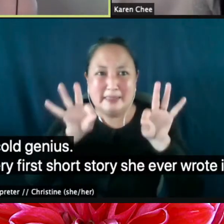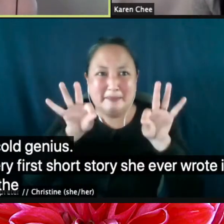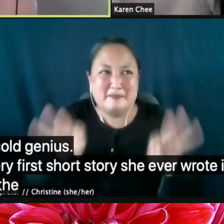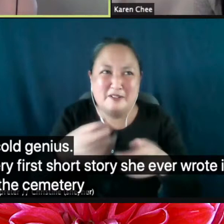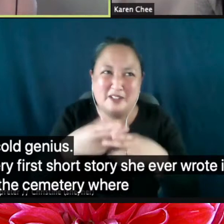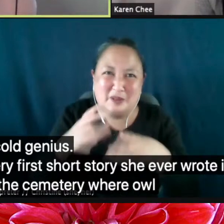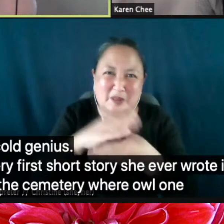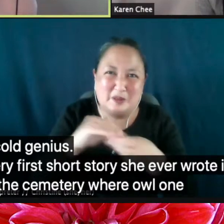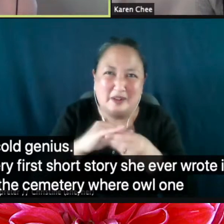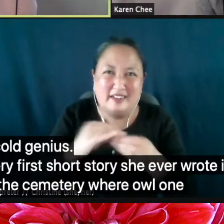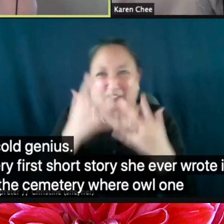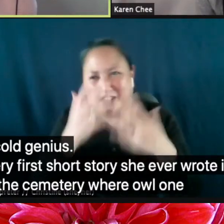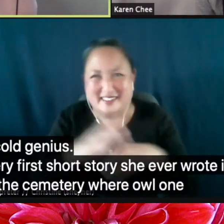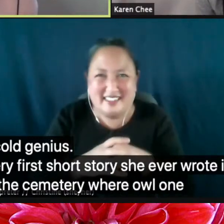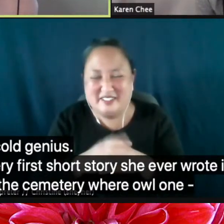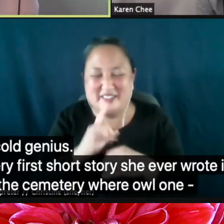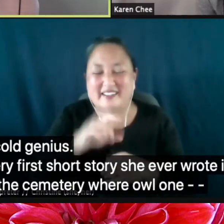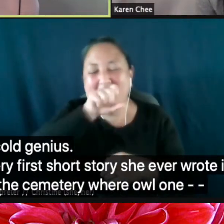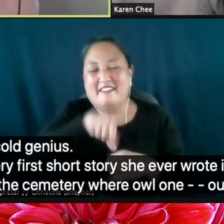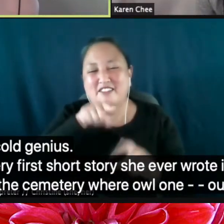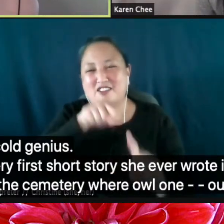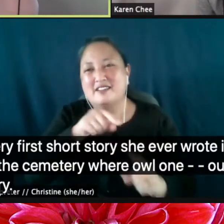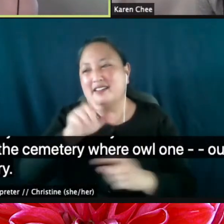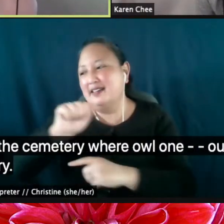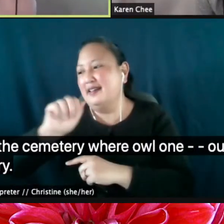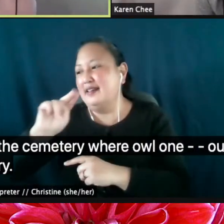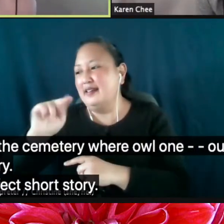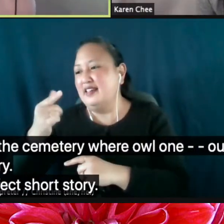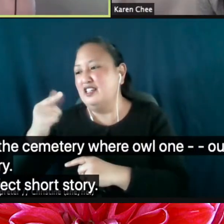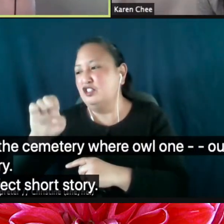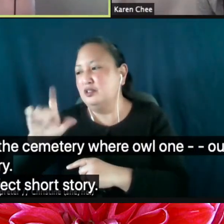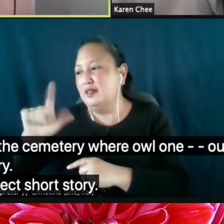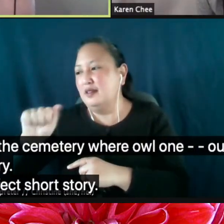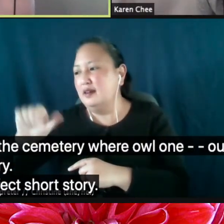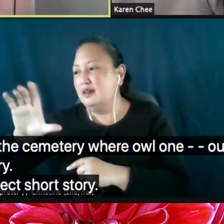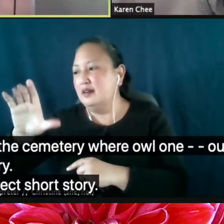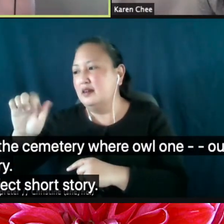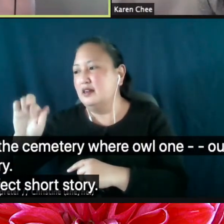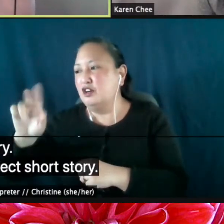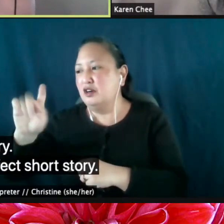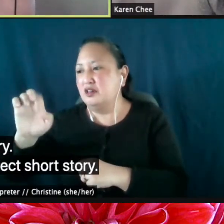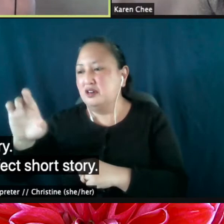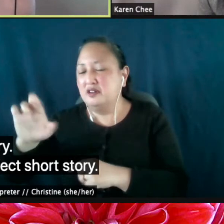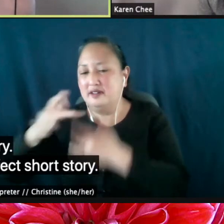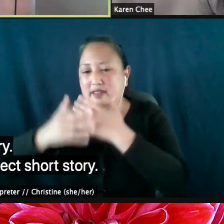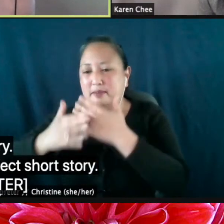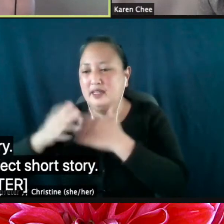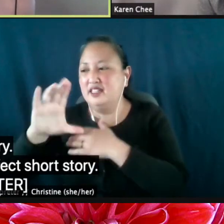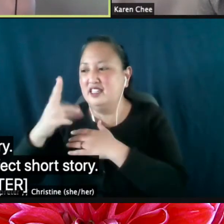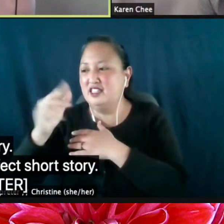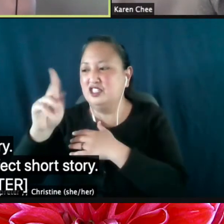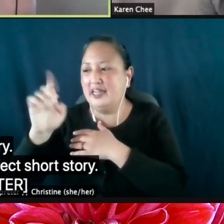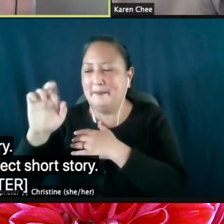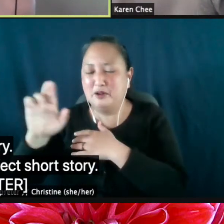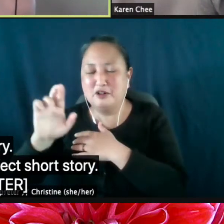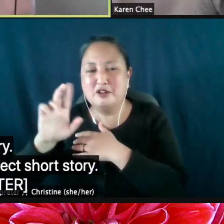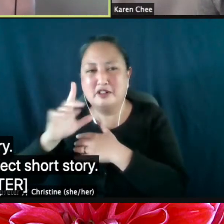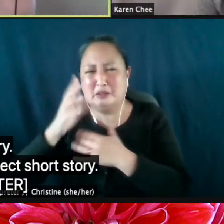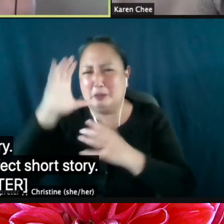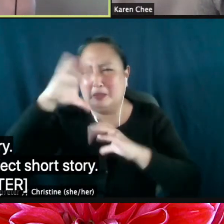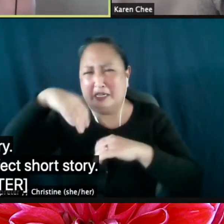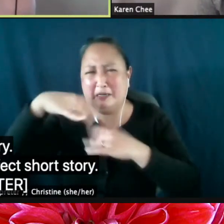um, so I really love Amy Hempel. I love Angela Carter's short story collection, The Bloody Chamber. It's sort of like weird,